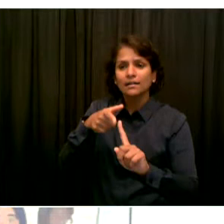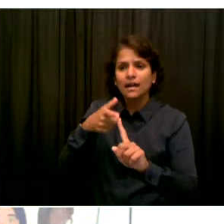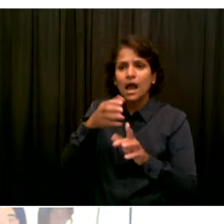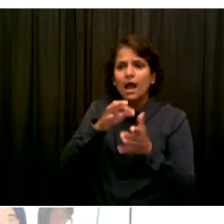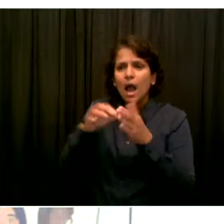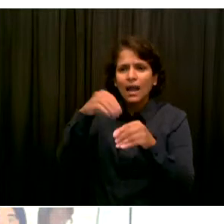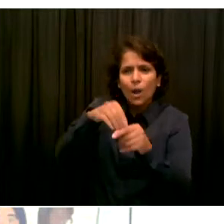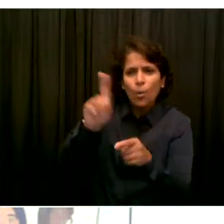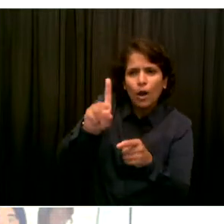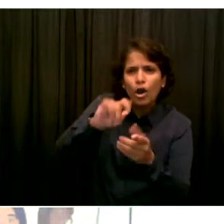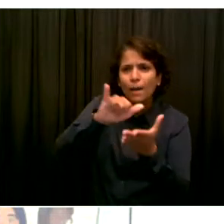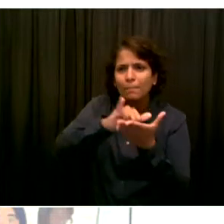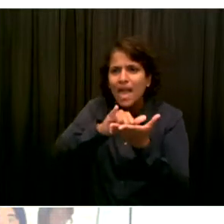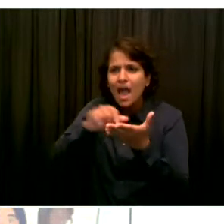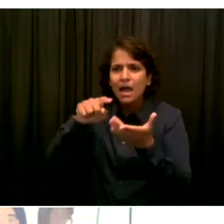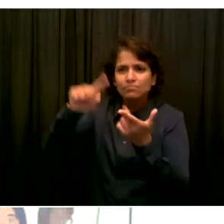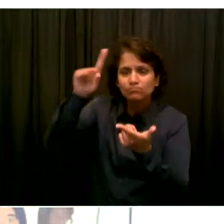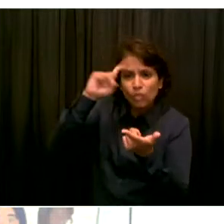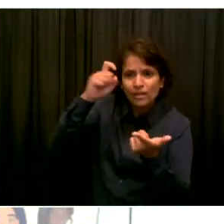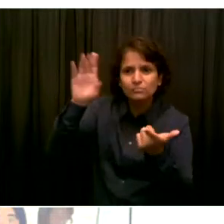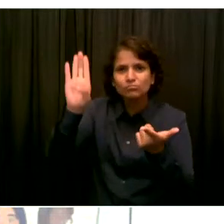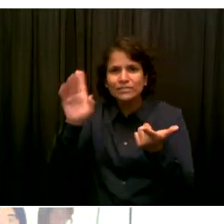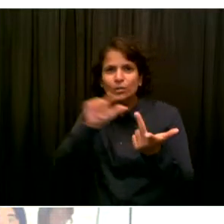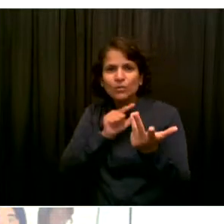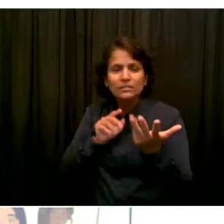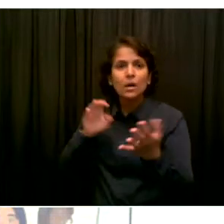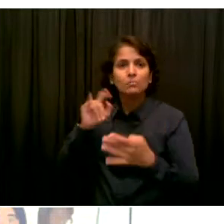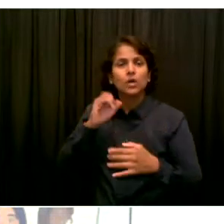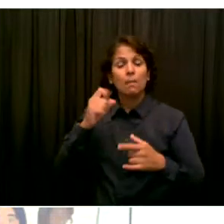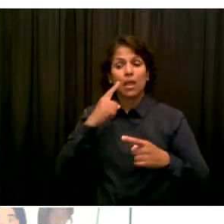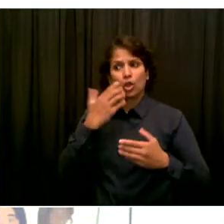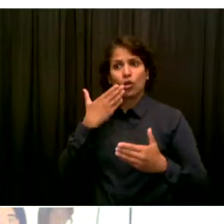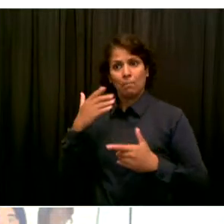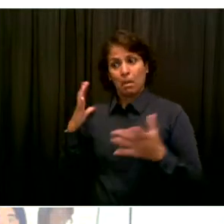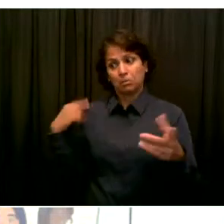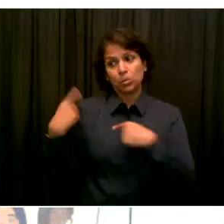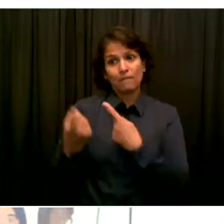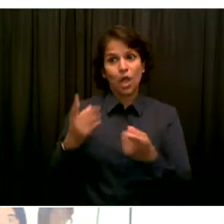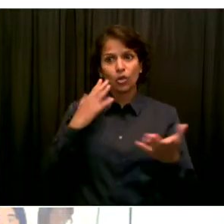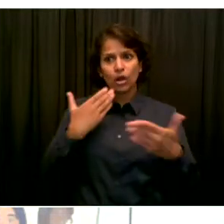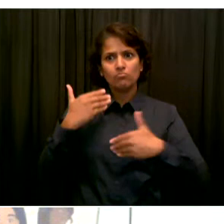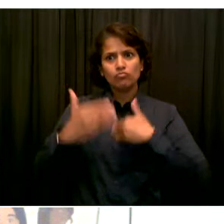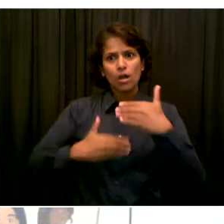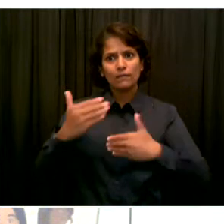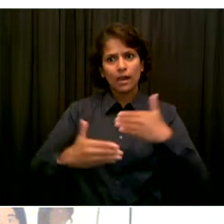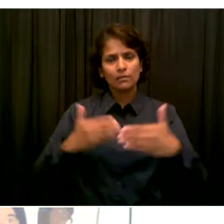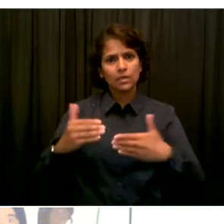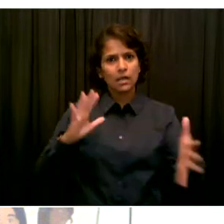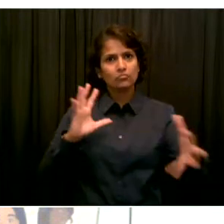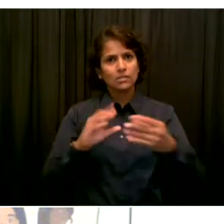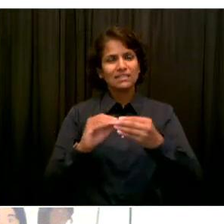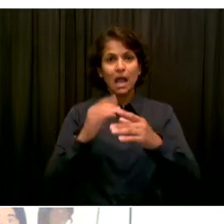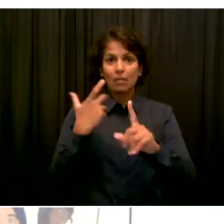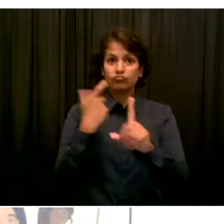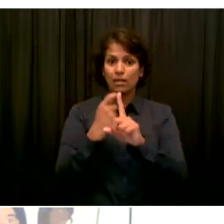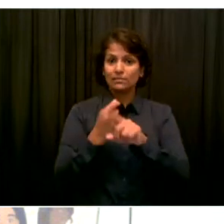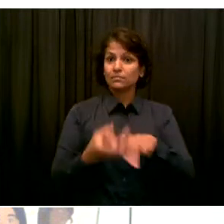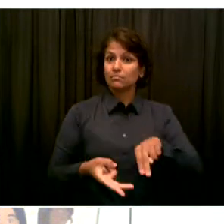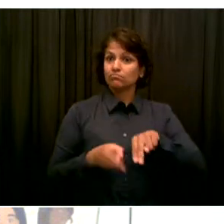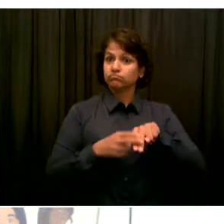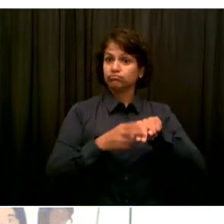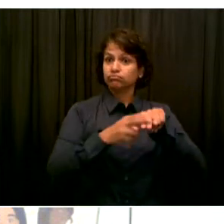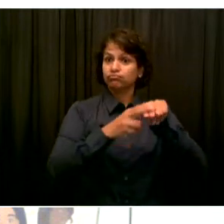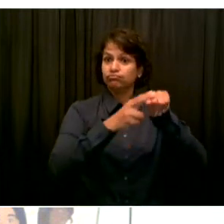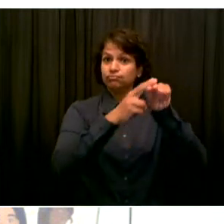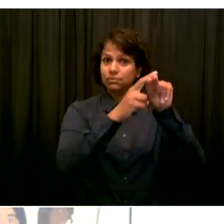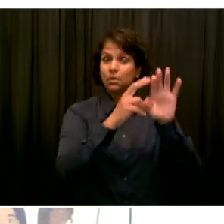good progress, and those numbers have grown to over 356,000 young New Yorkers now.